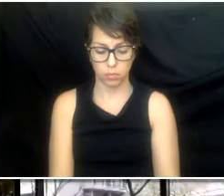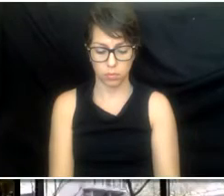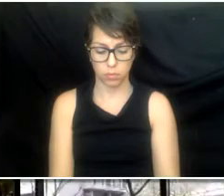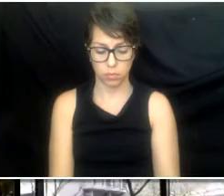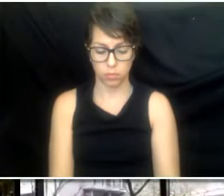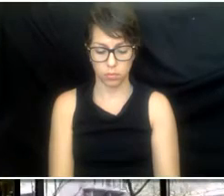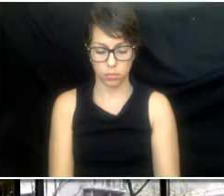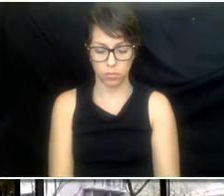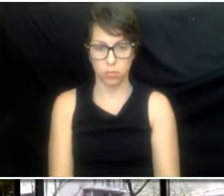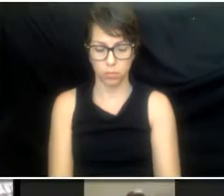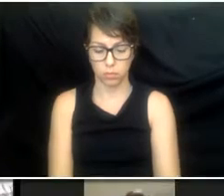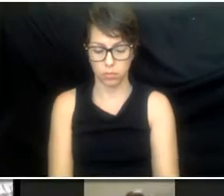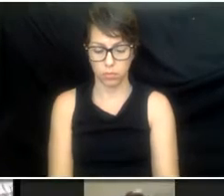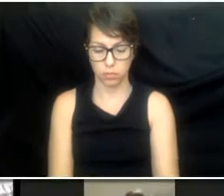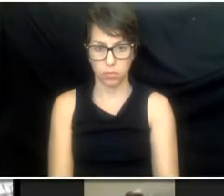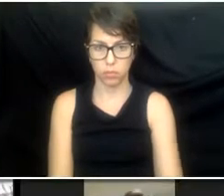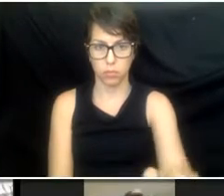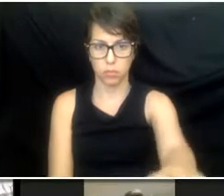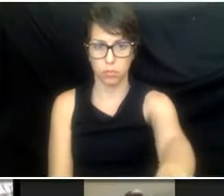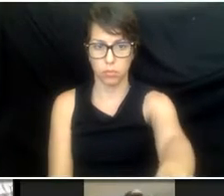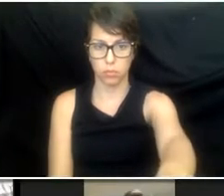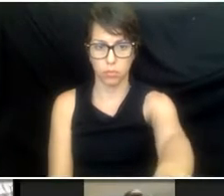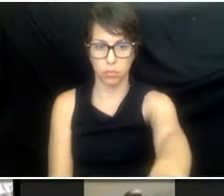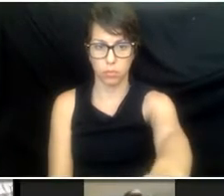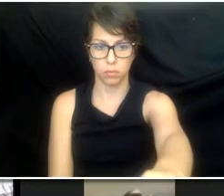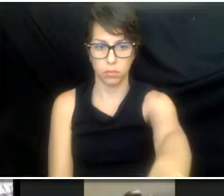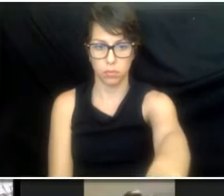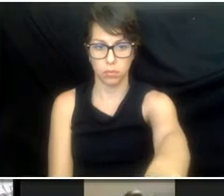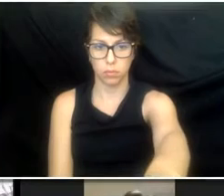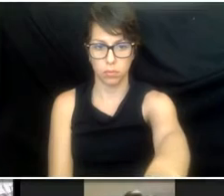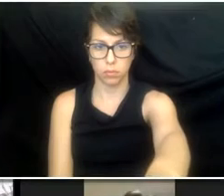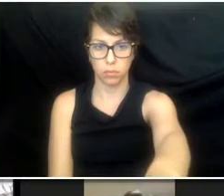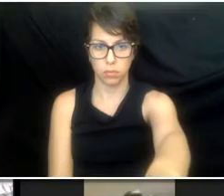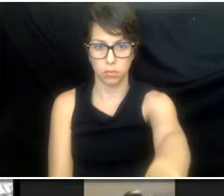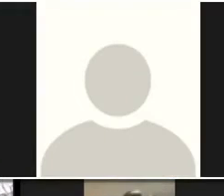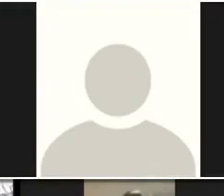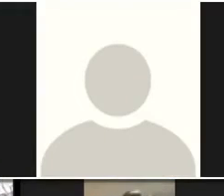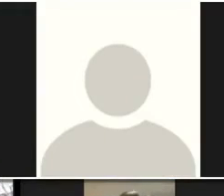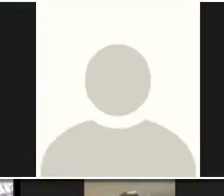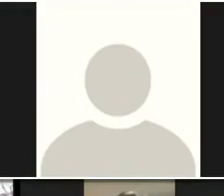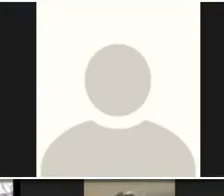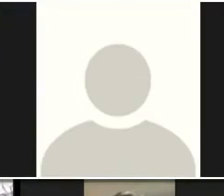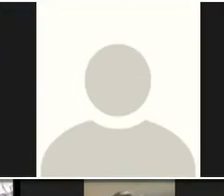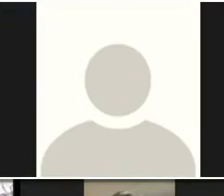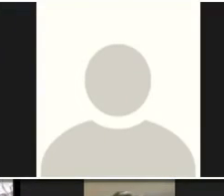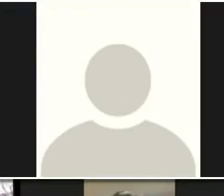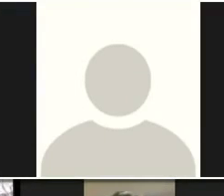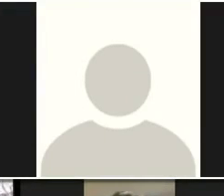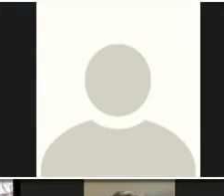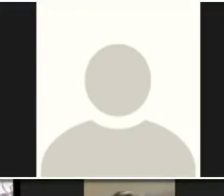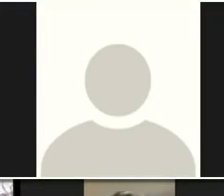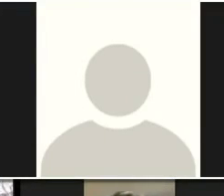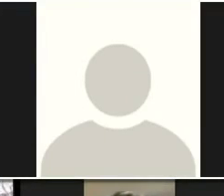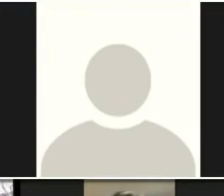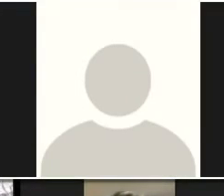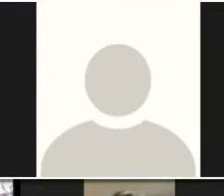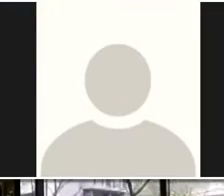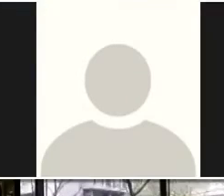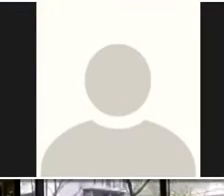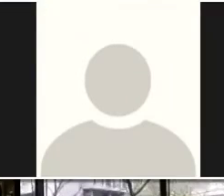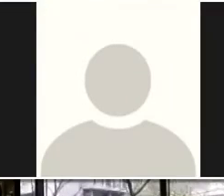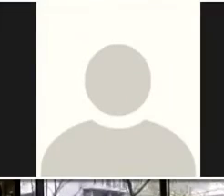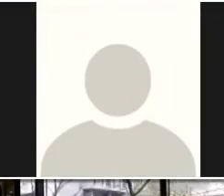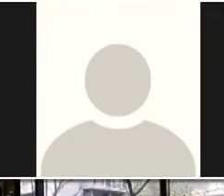on uh chair uh Richards and Rosenthal am I starting um yes I'm